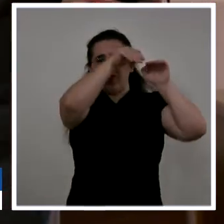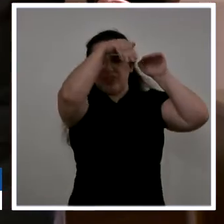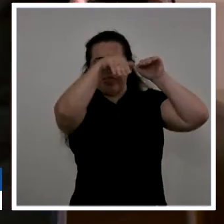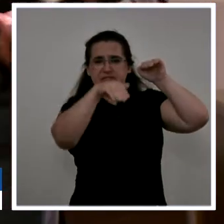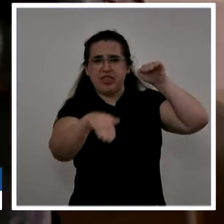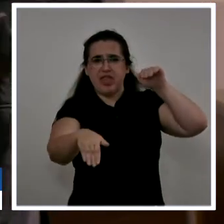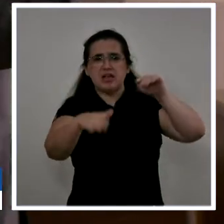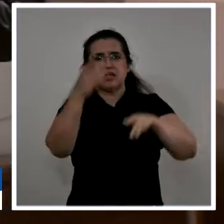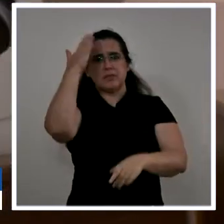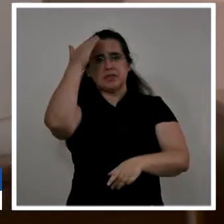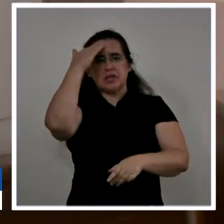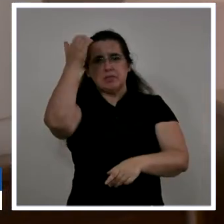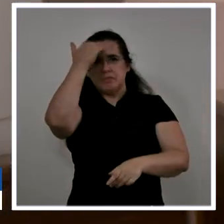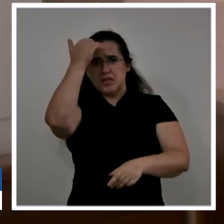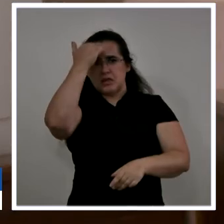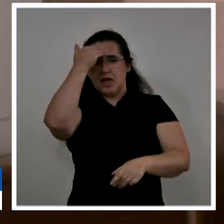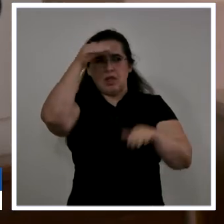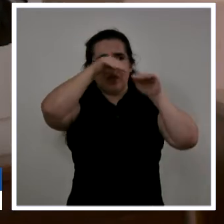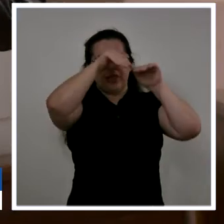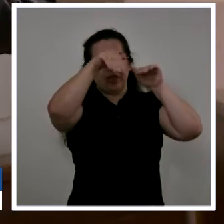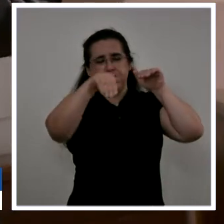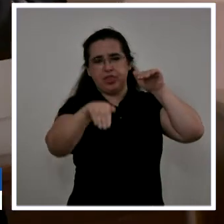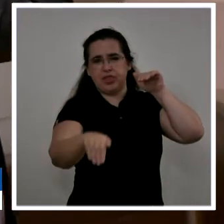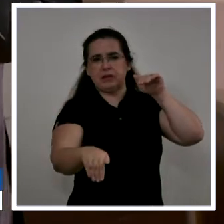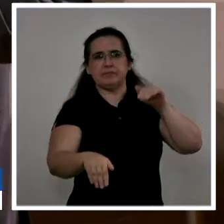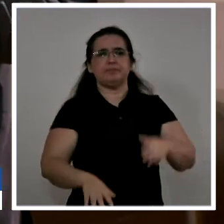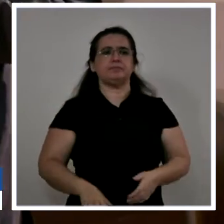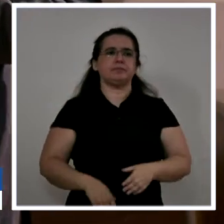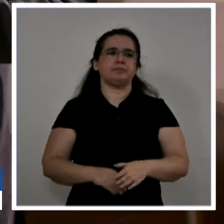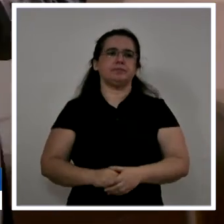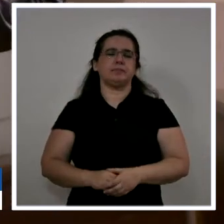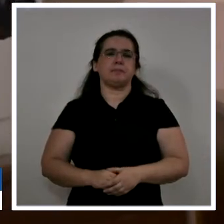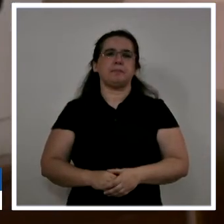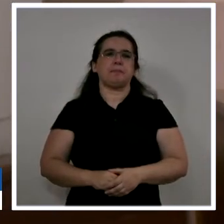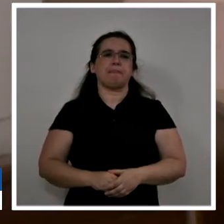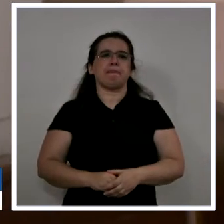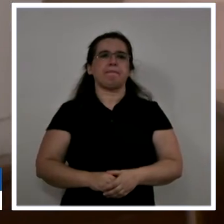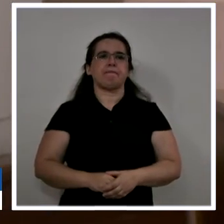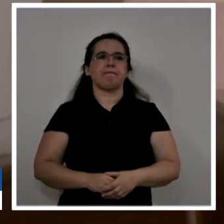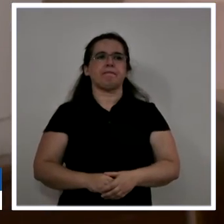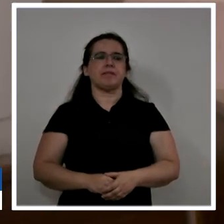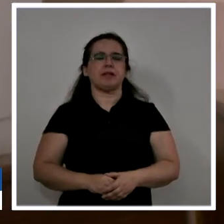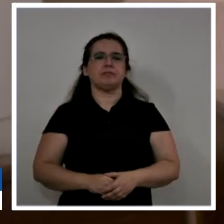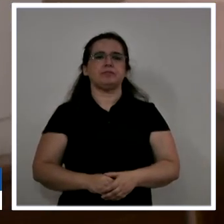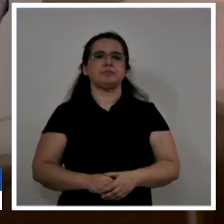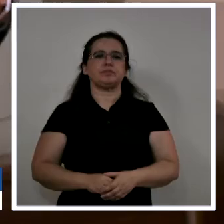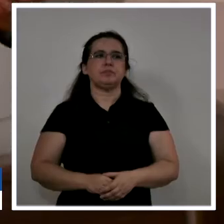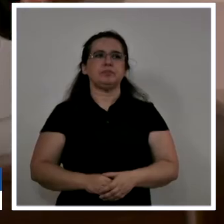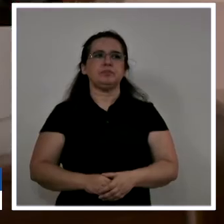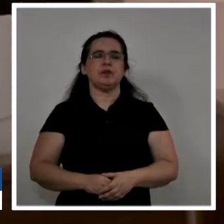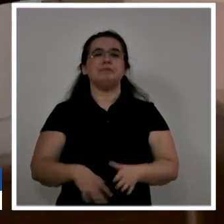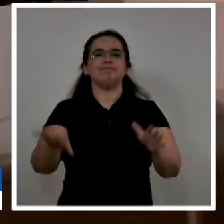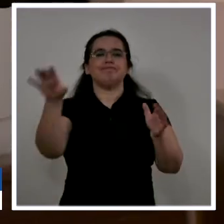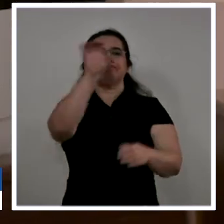poder mental. And Christ took upon him the infirmities of a degenerate humanity. E